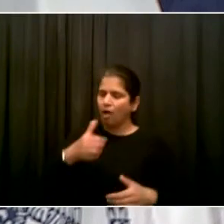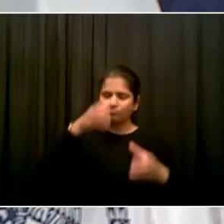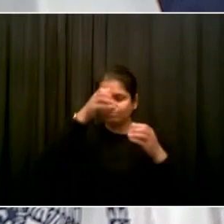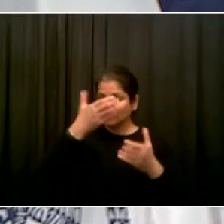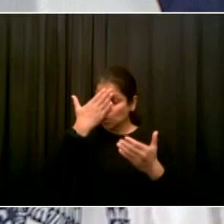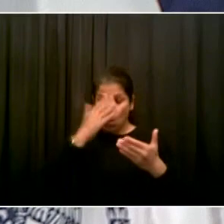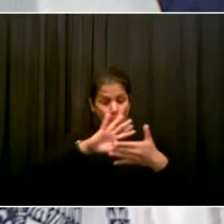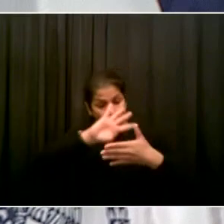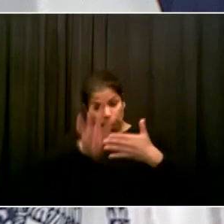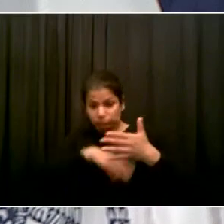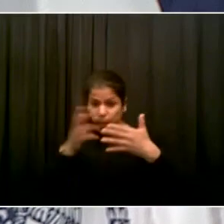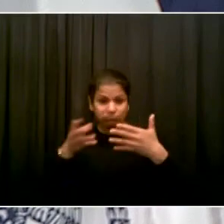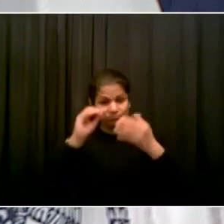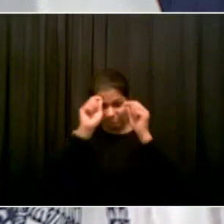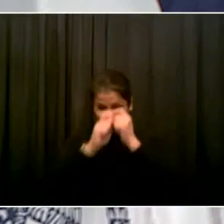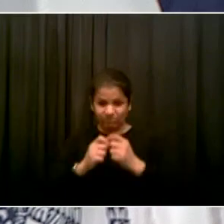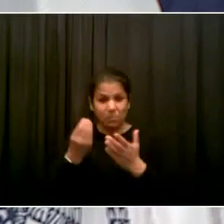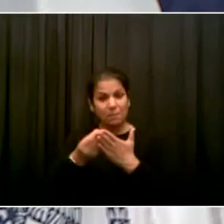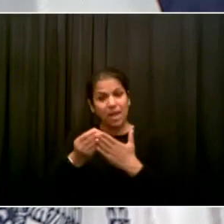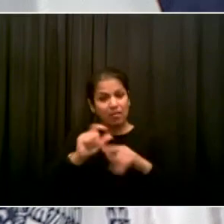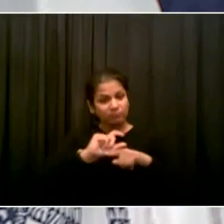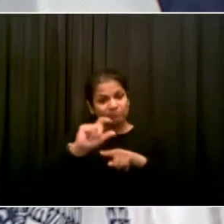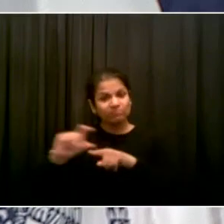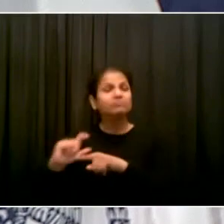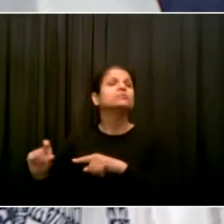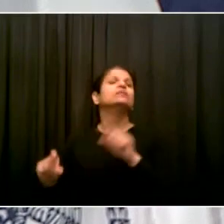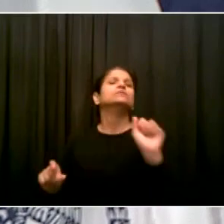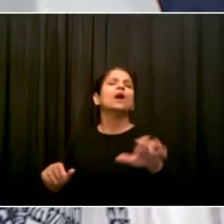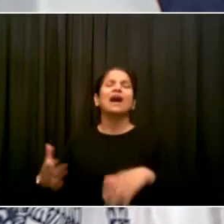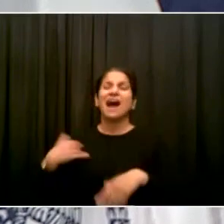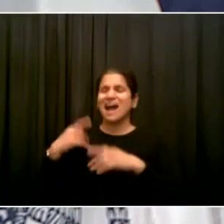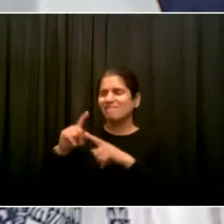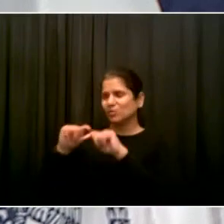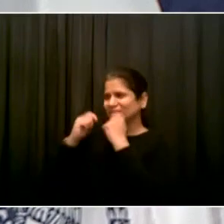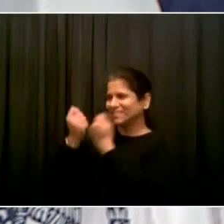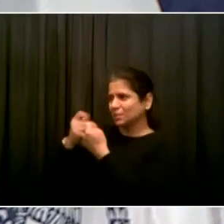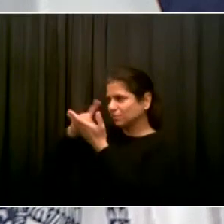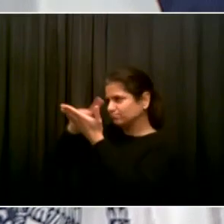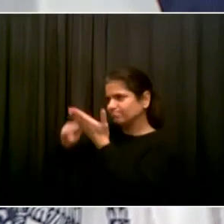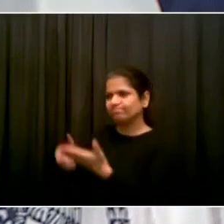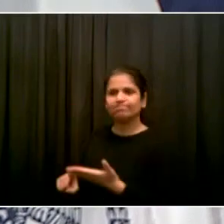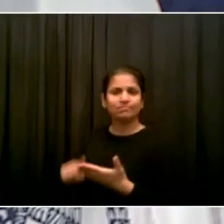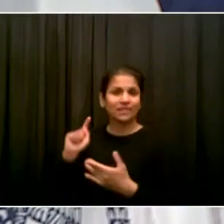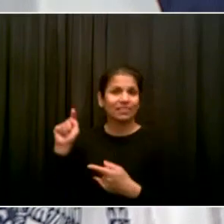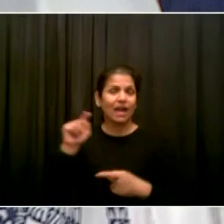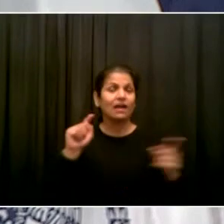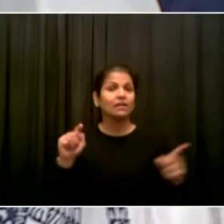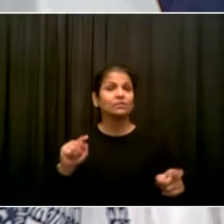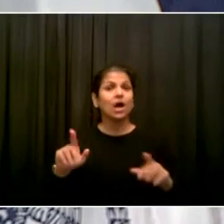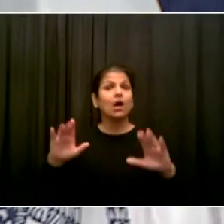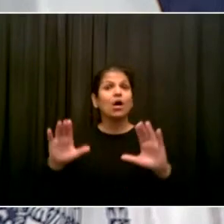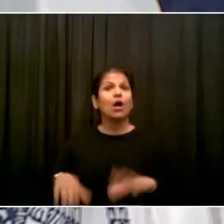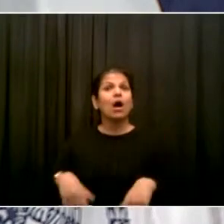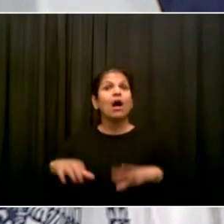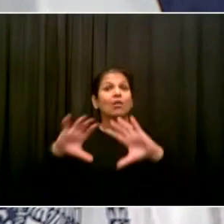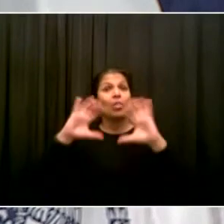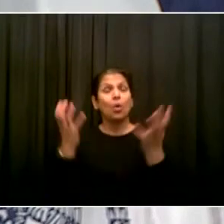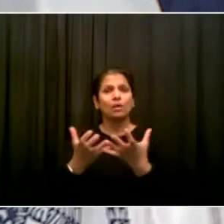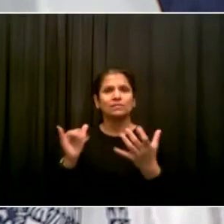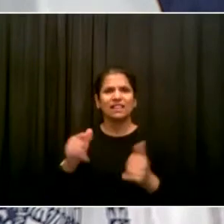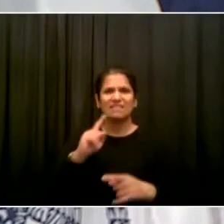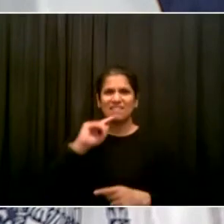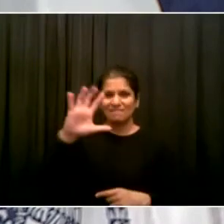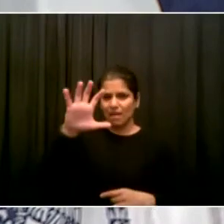people will benefit? Well, first of all, we know there's about 500,000 undocumented New Yorkers here in the city who are part of our communities, who are